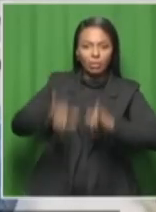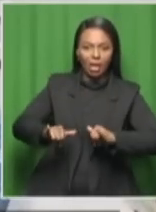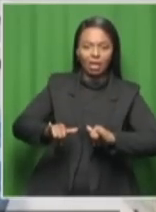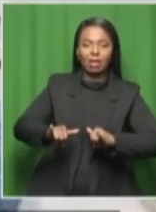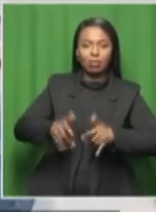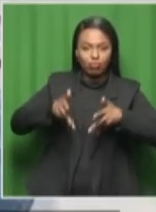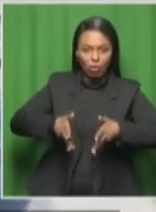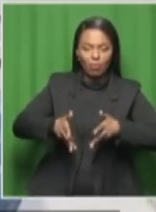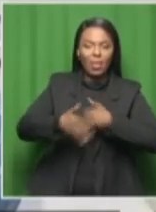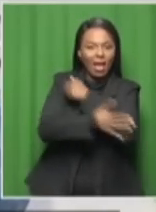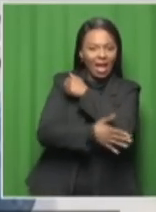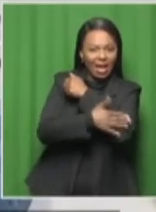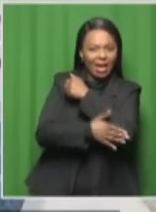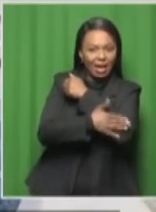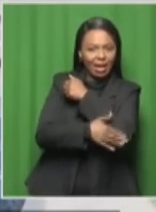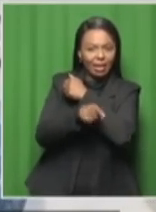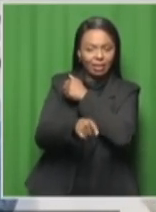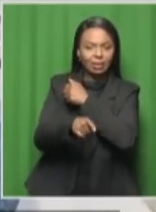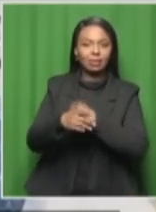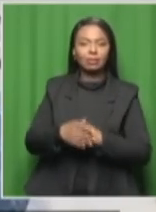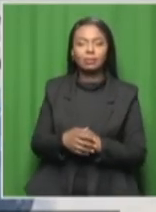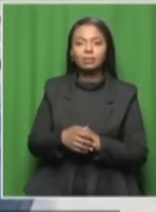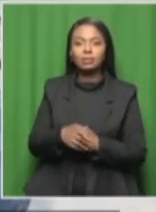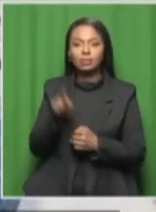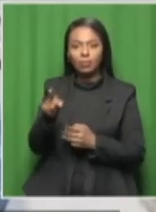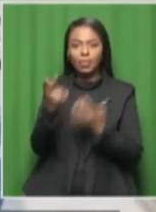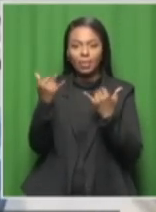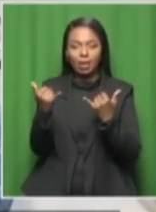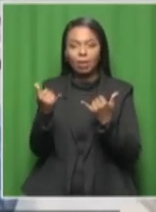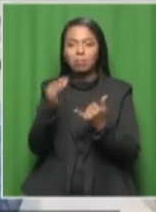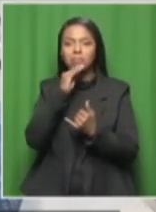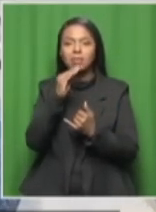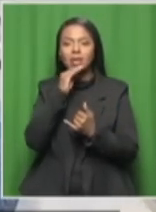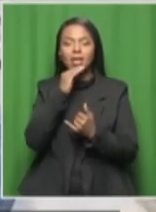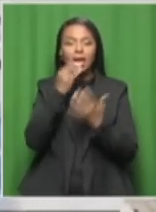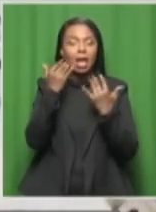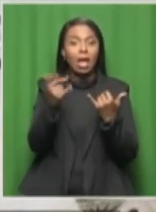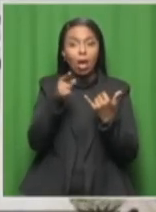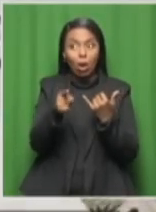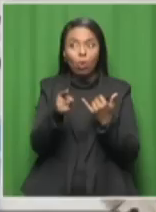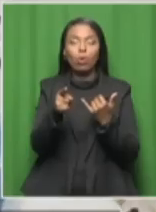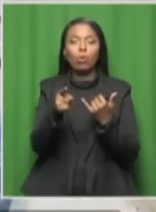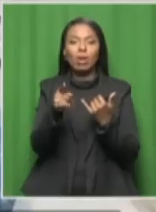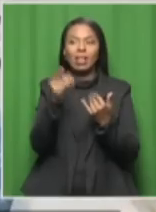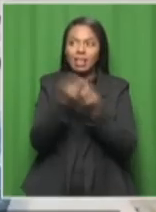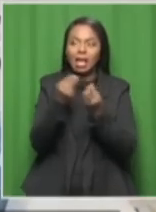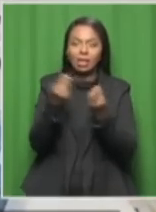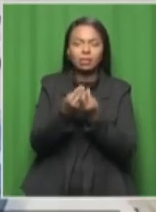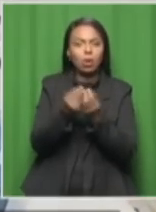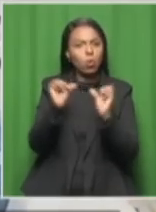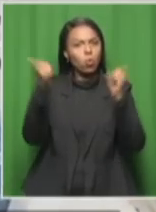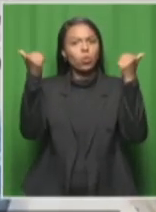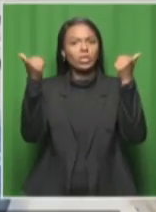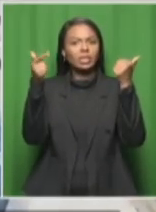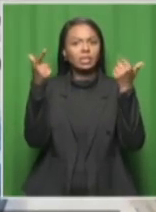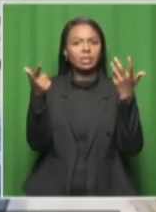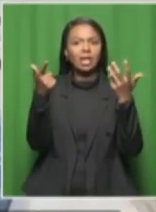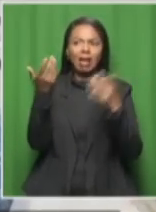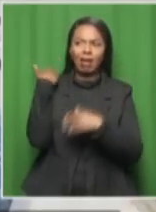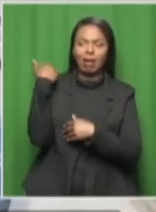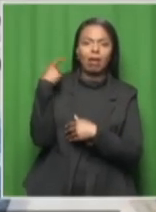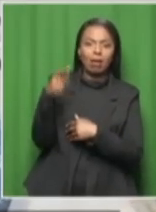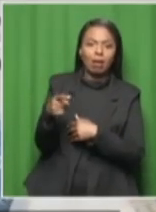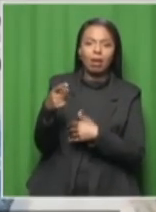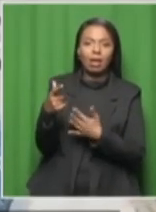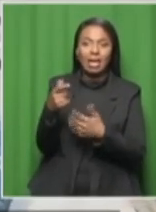declared them illegal and said they can no longer recognize them, etc. So things were looking very good. And that's the year